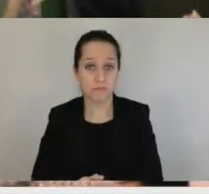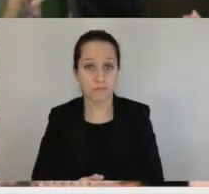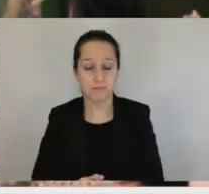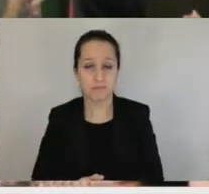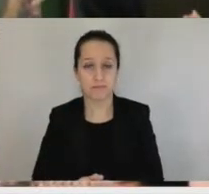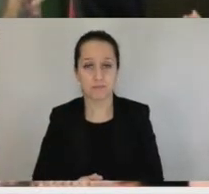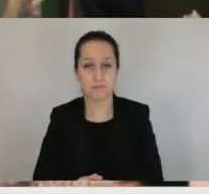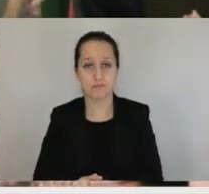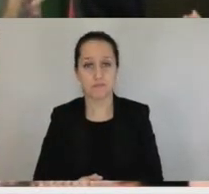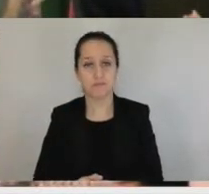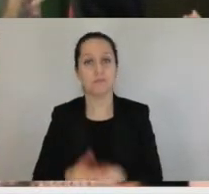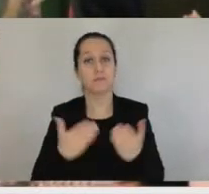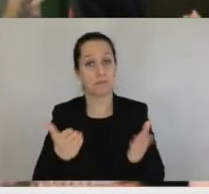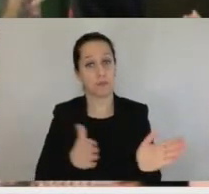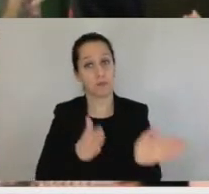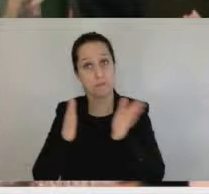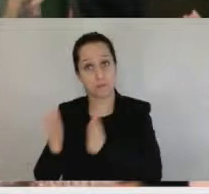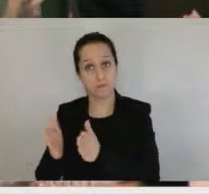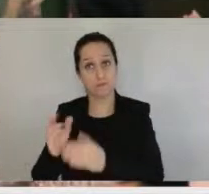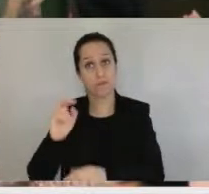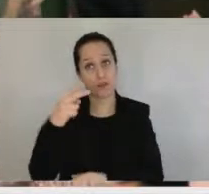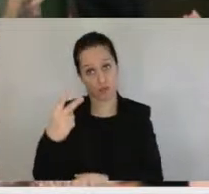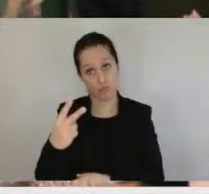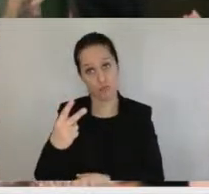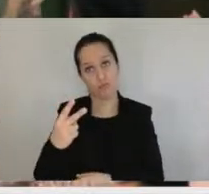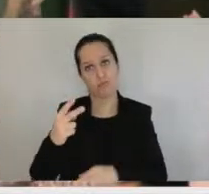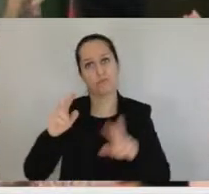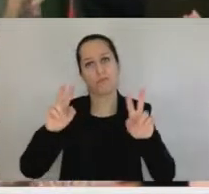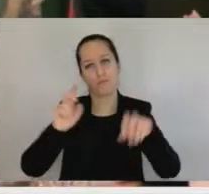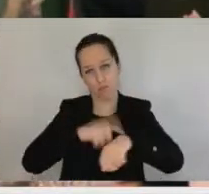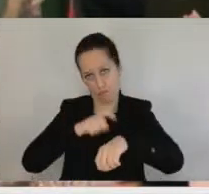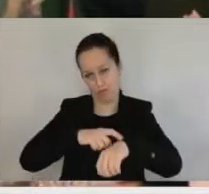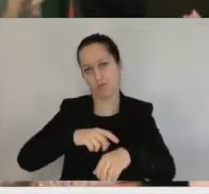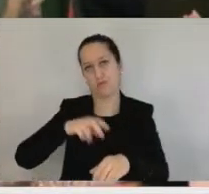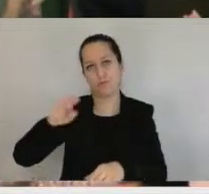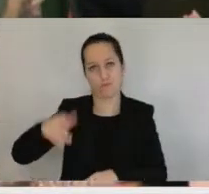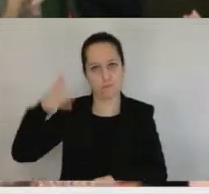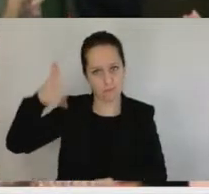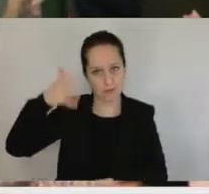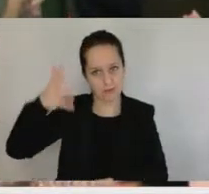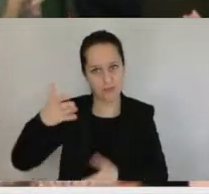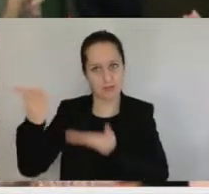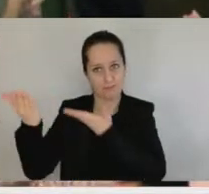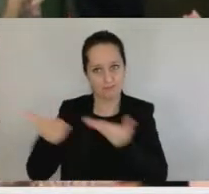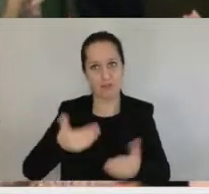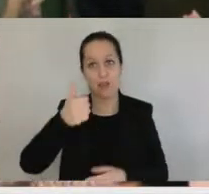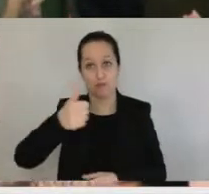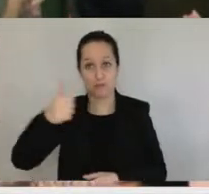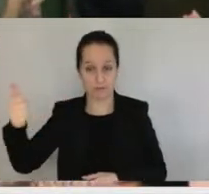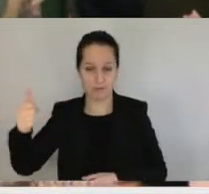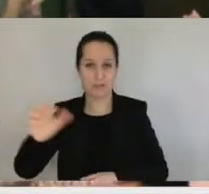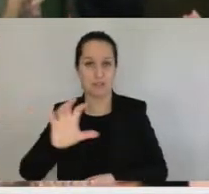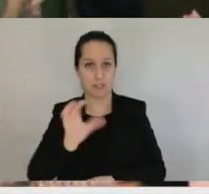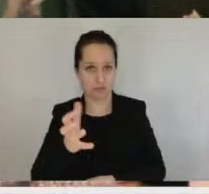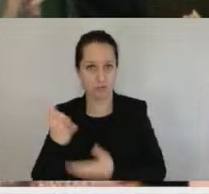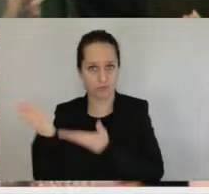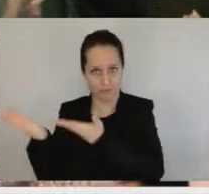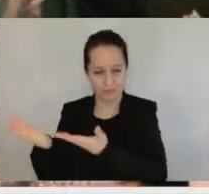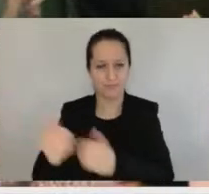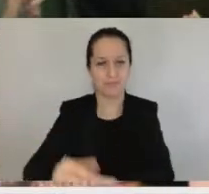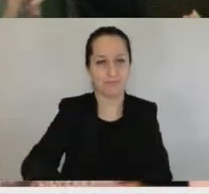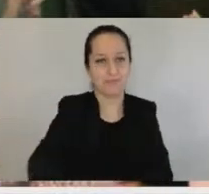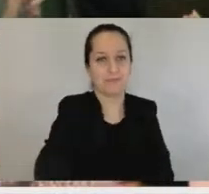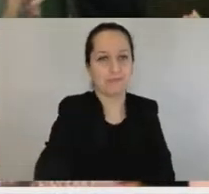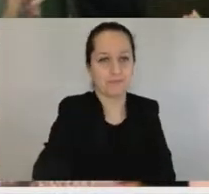right now. I immediately hand over to our next speaker. We have two authorities from the